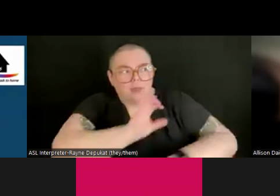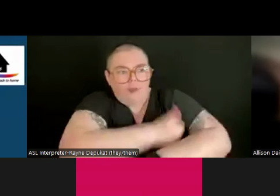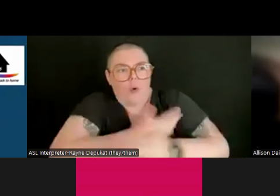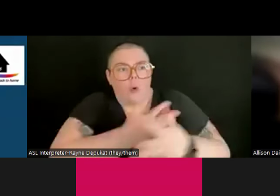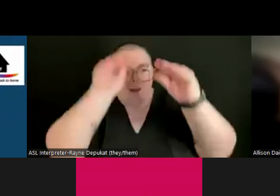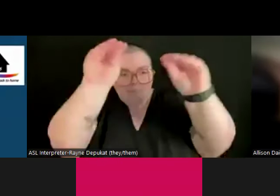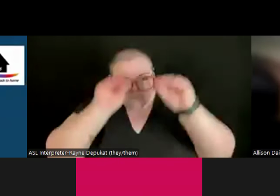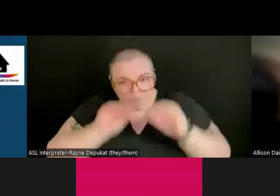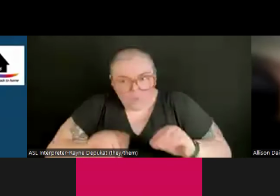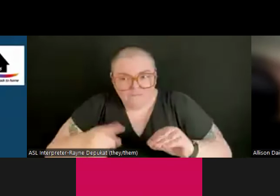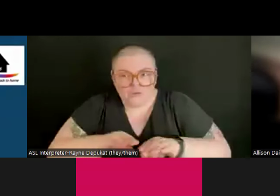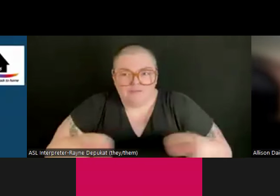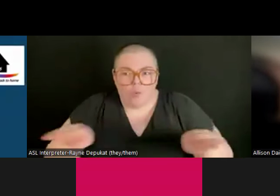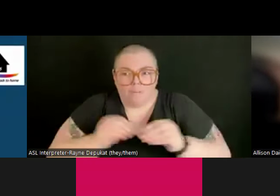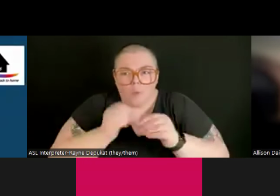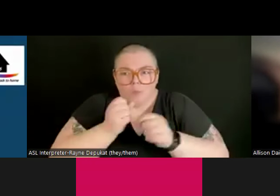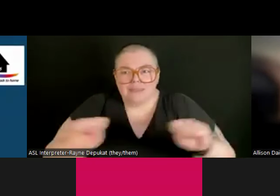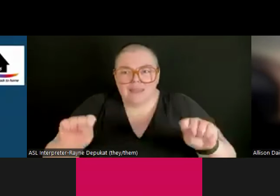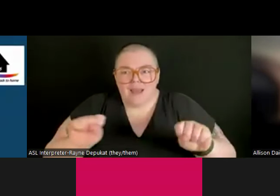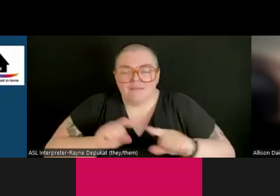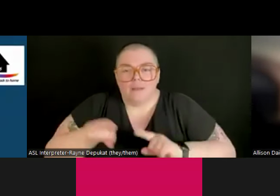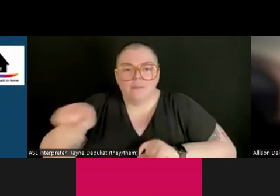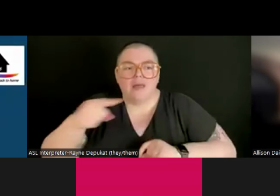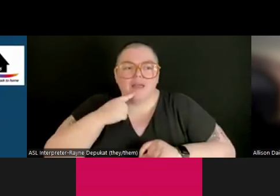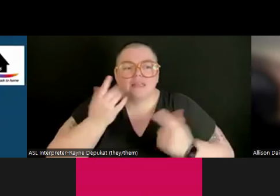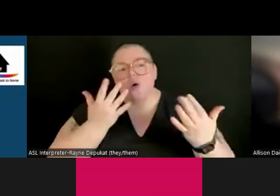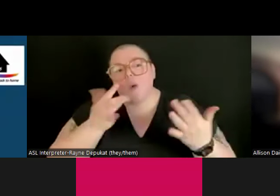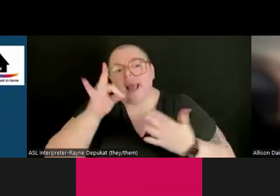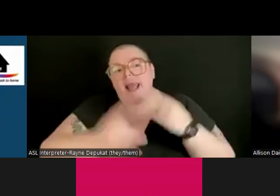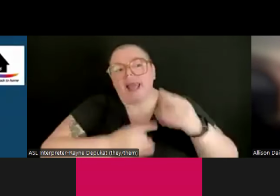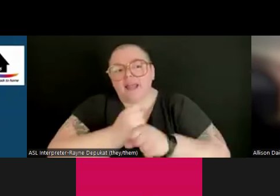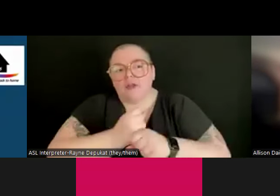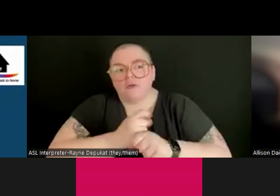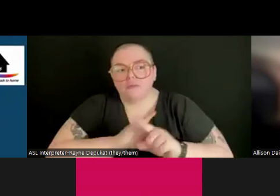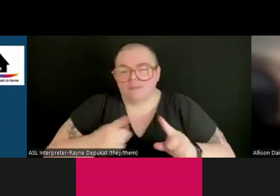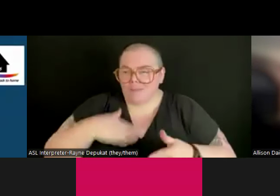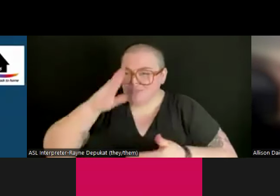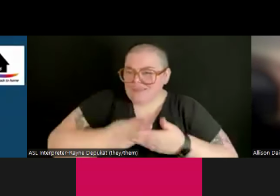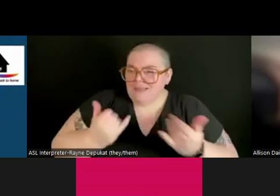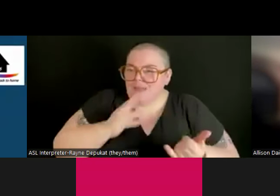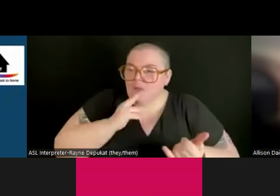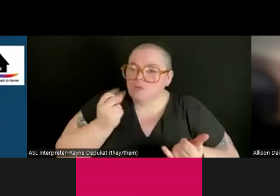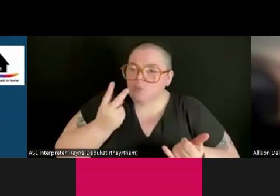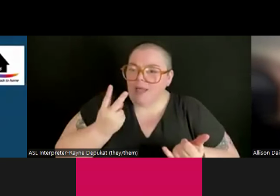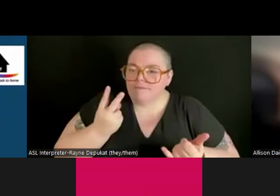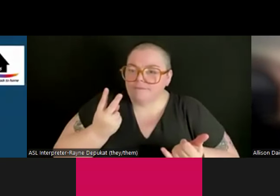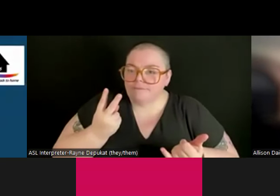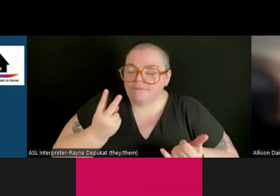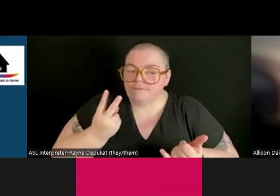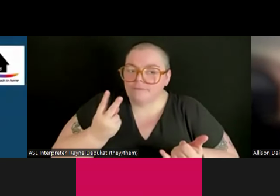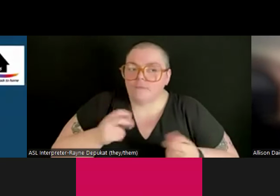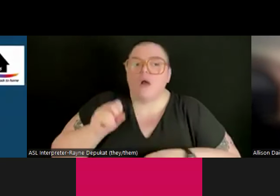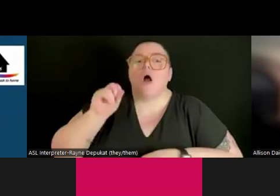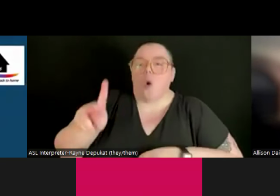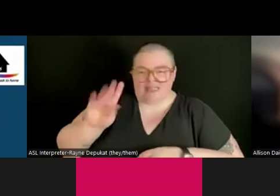more safe, but they told us you should wait around 8 years and my son is now 12. Okay,